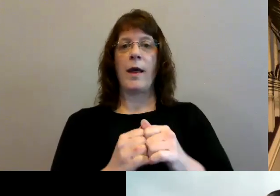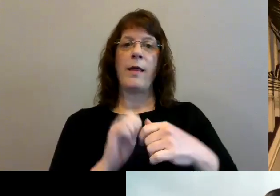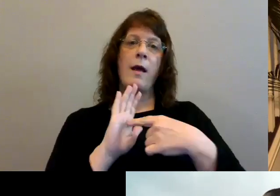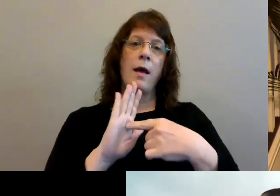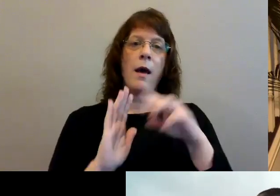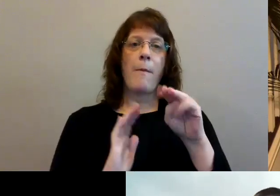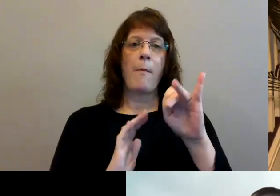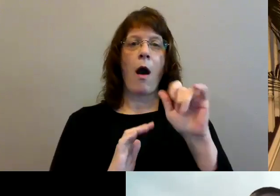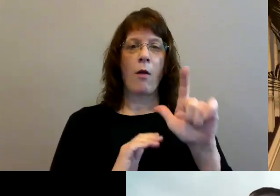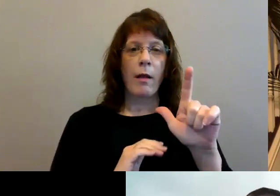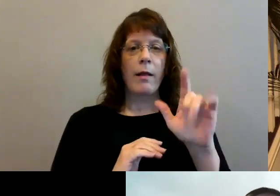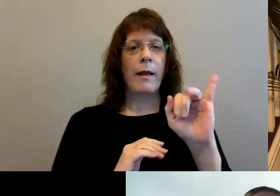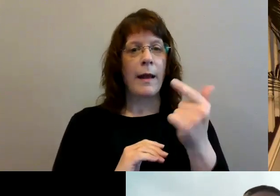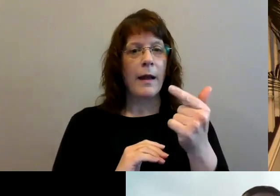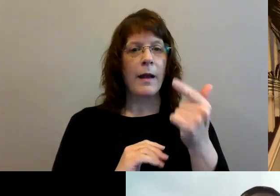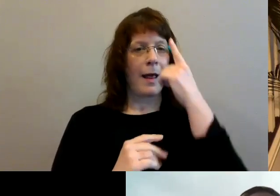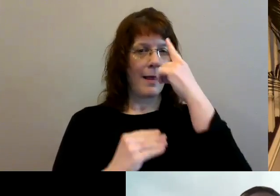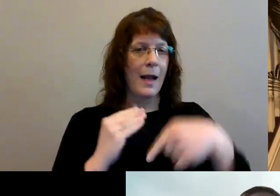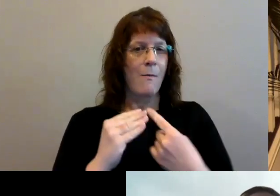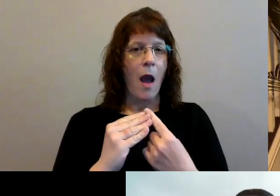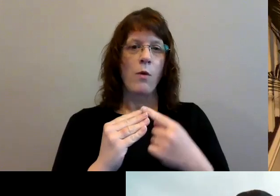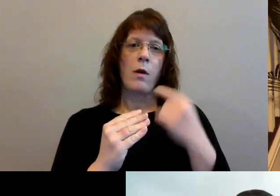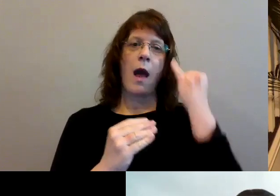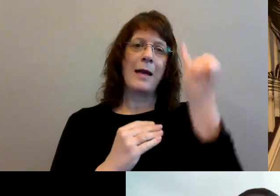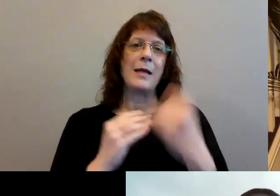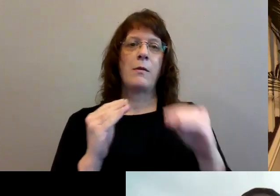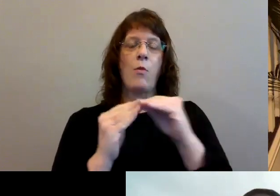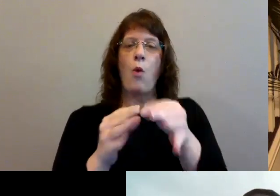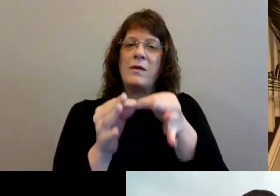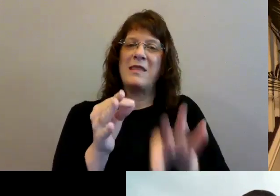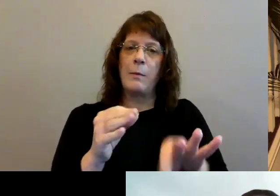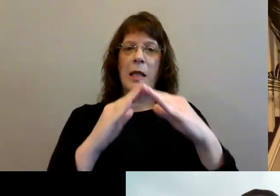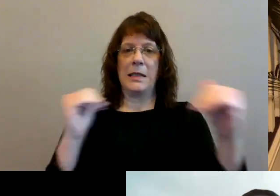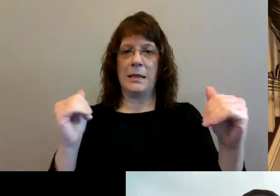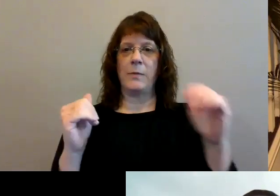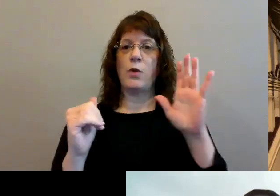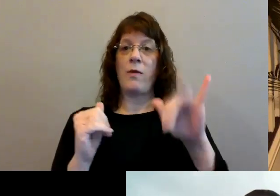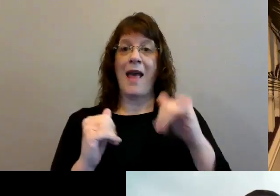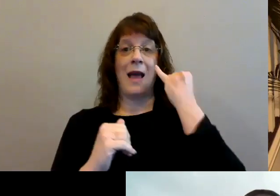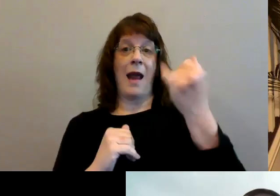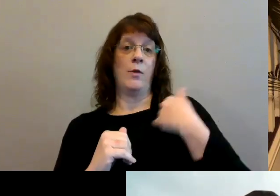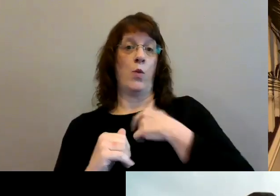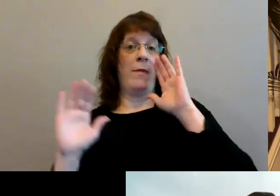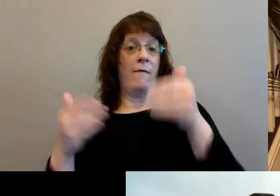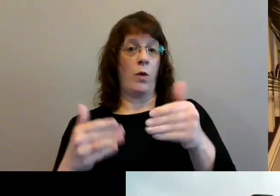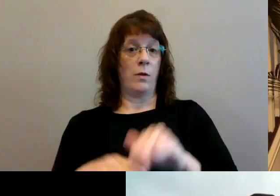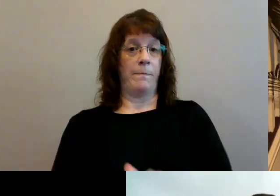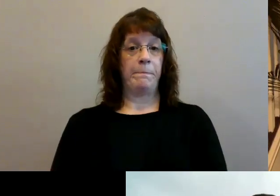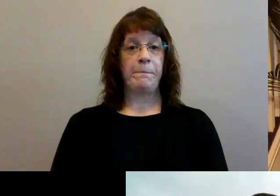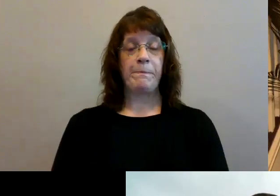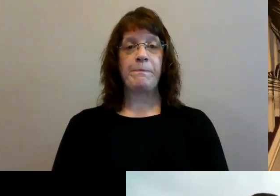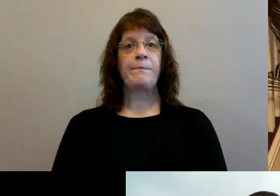these ideas in simpler systems, and those are the island systems that we've been focusing on.